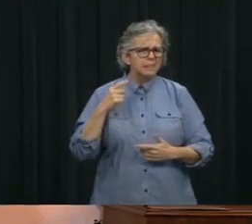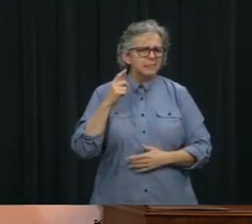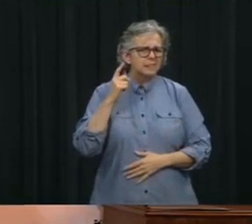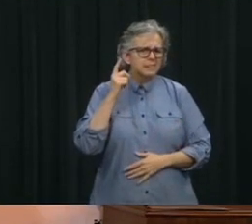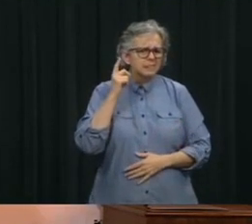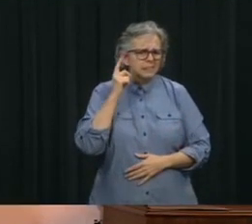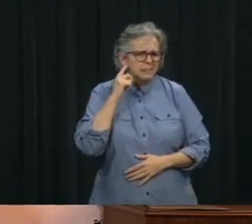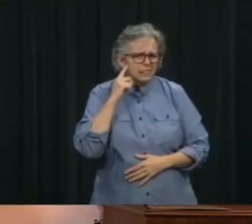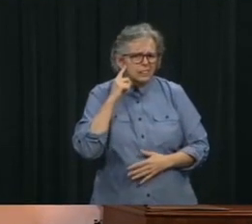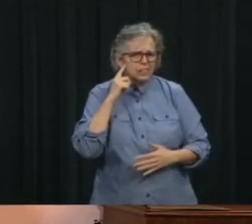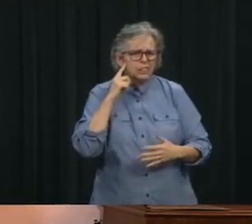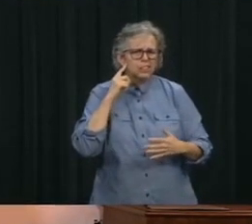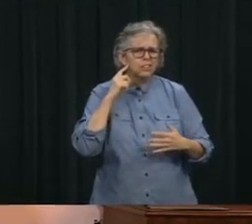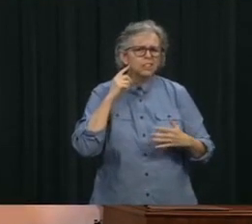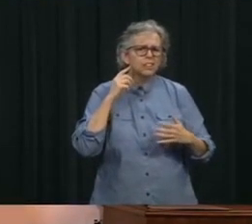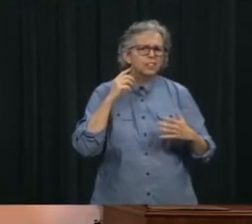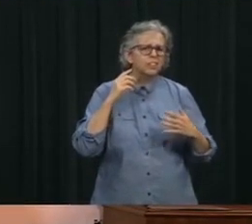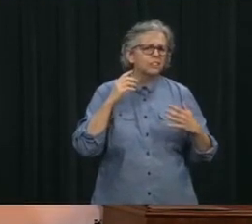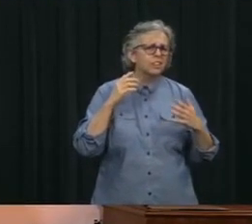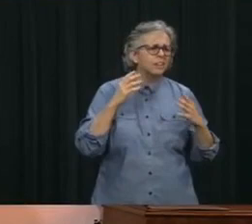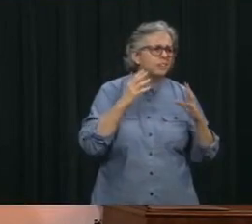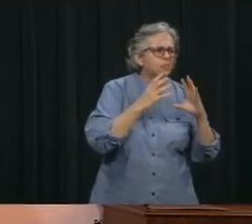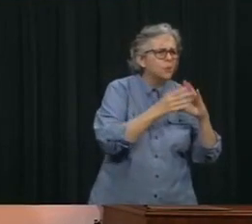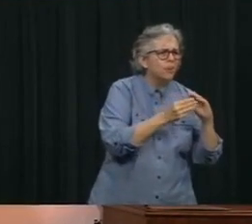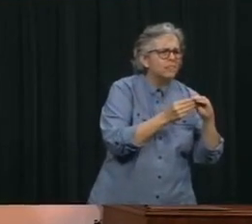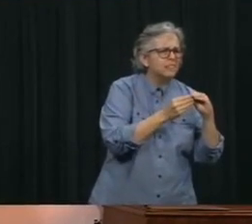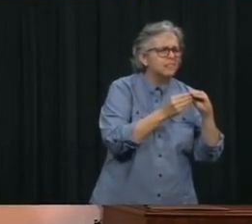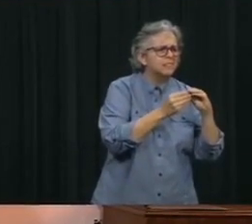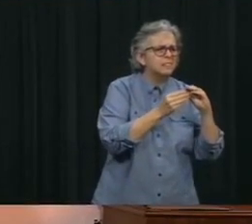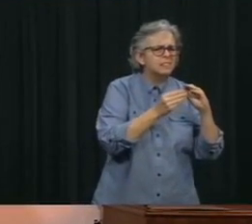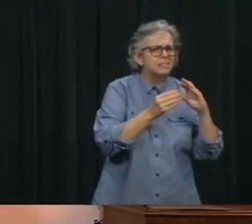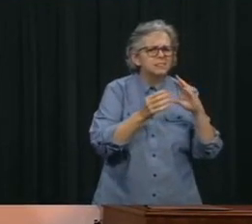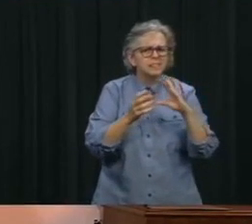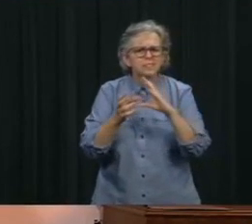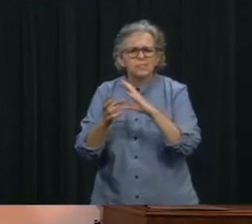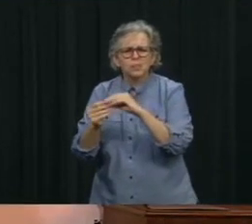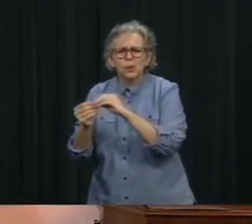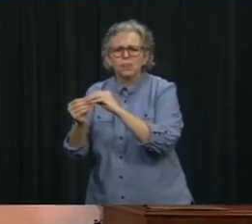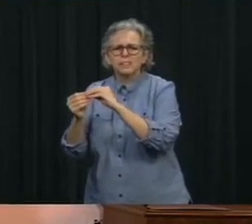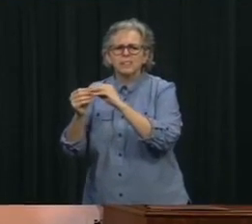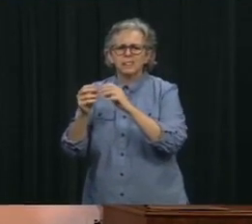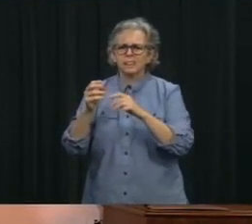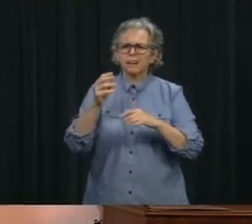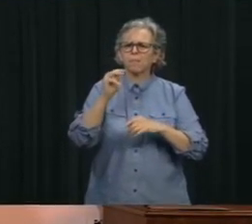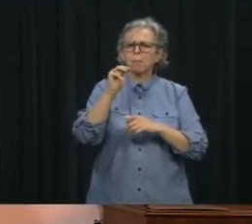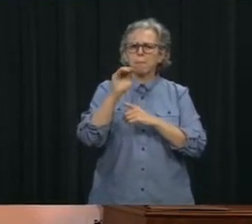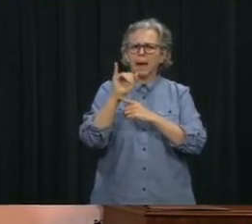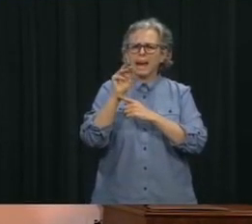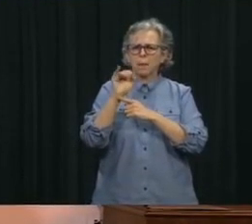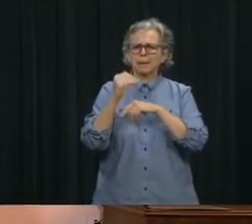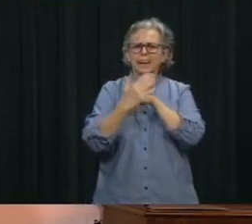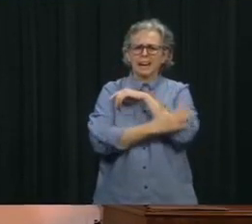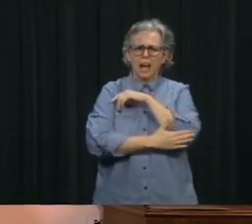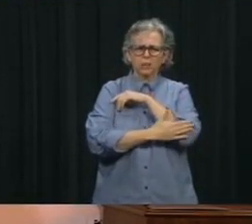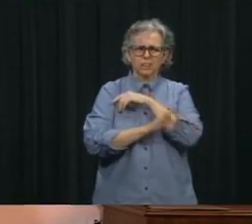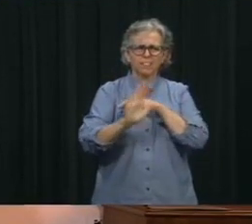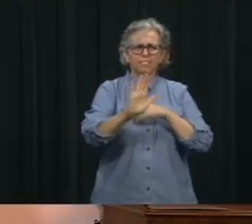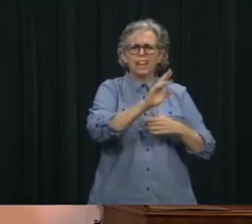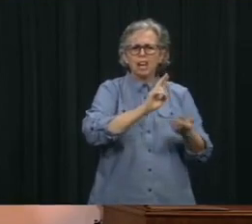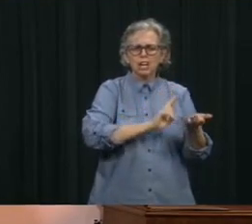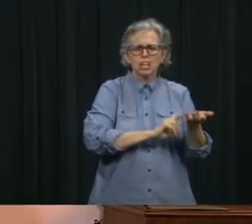the story of the nursing home in Miami County, and I think of all the first